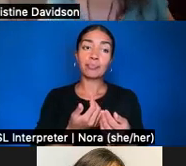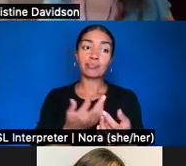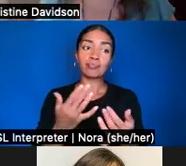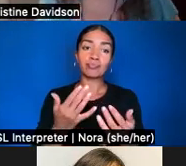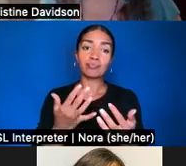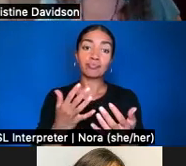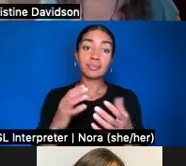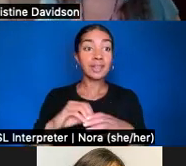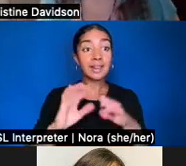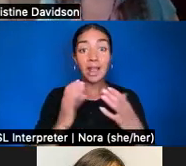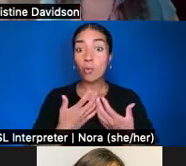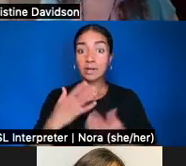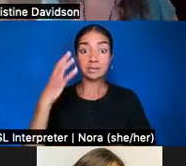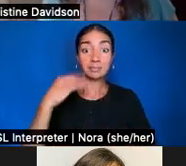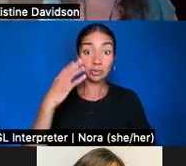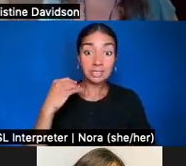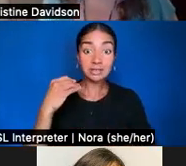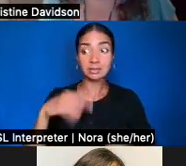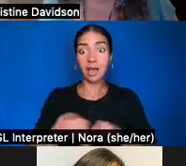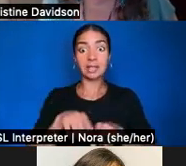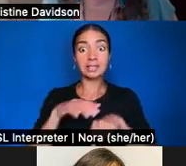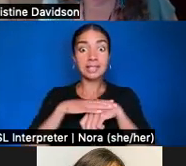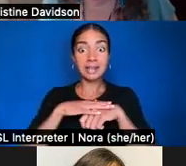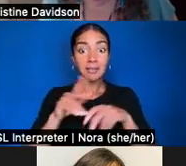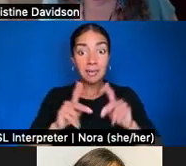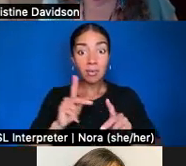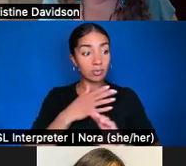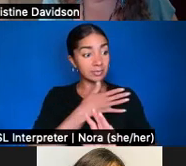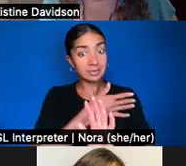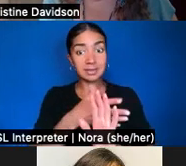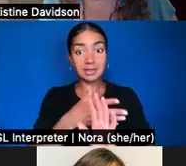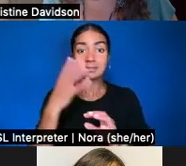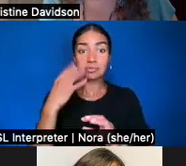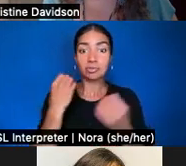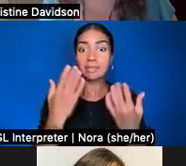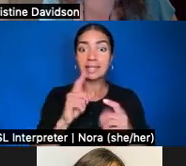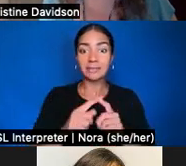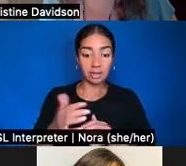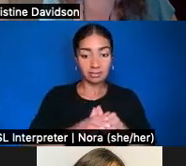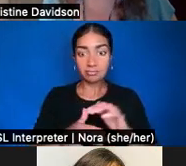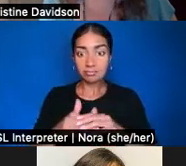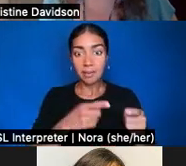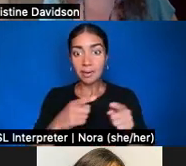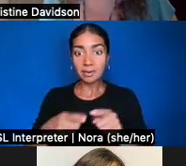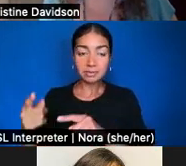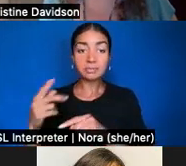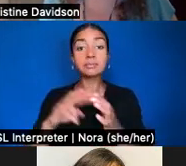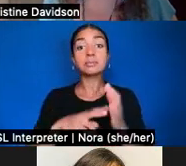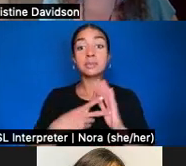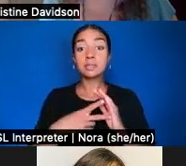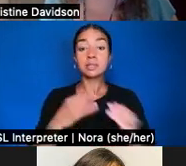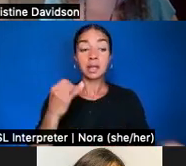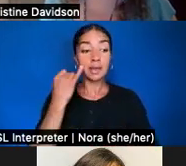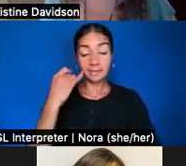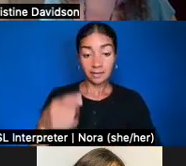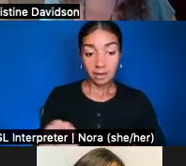our being as Native people. And so, you know, if you are not familiar with some of those